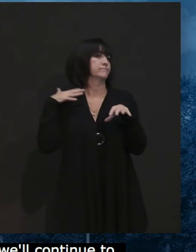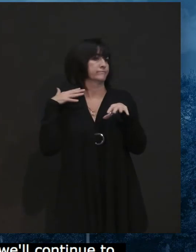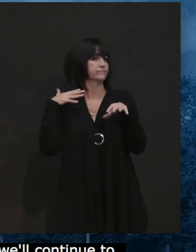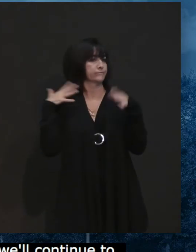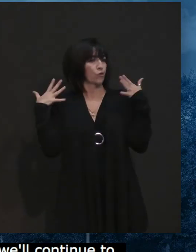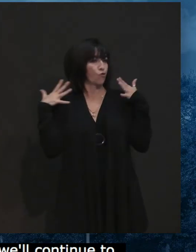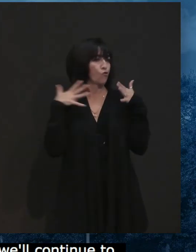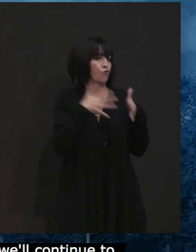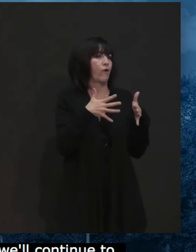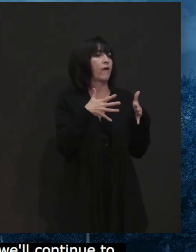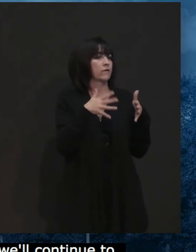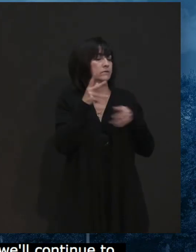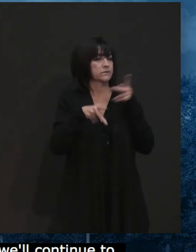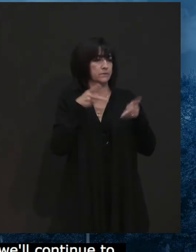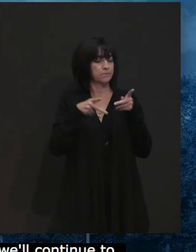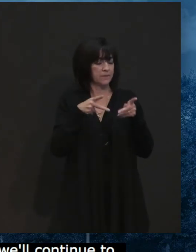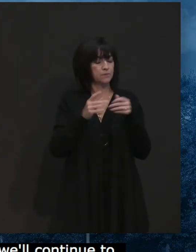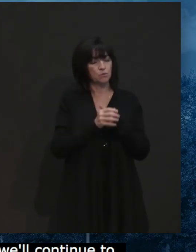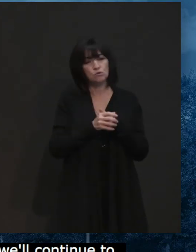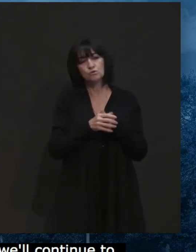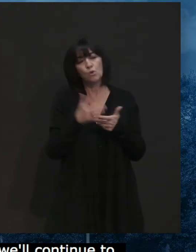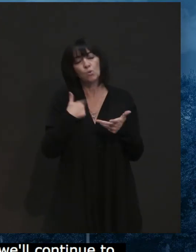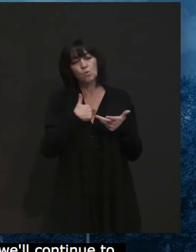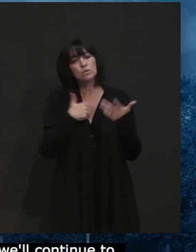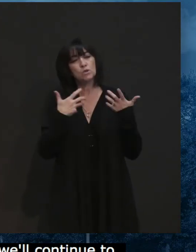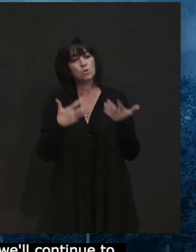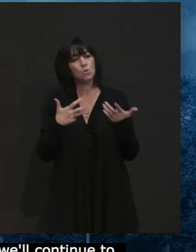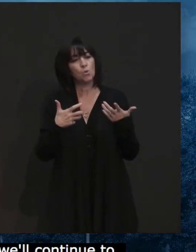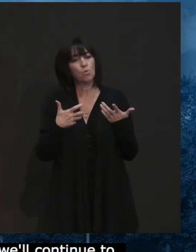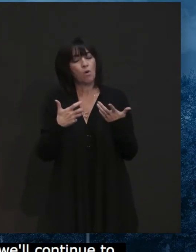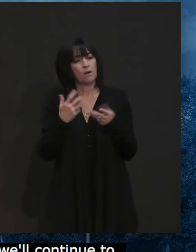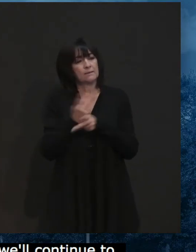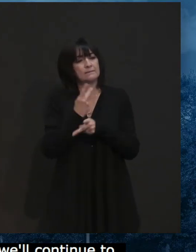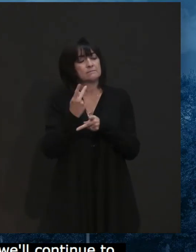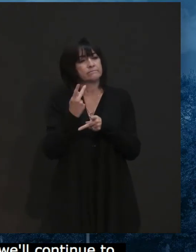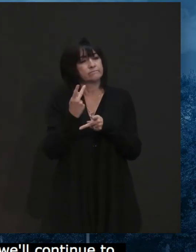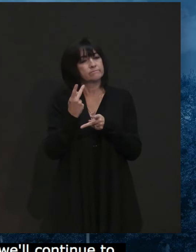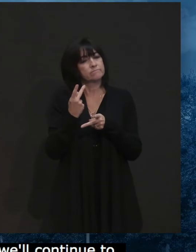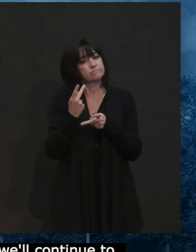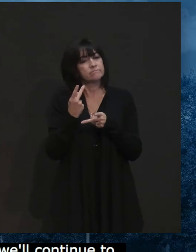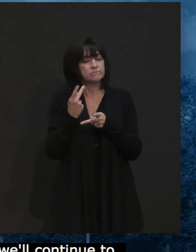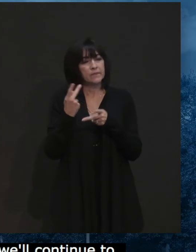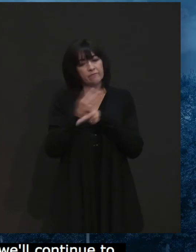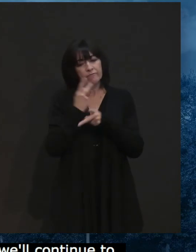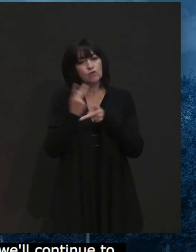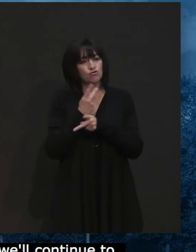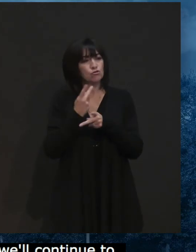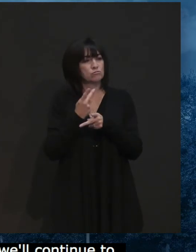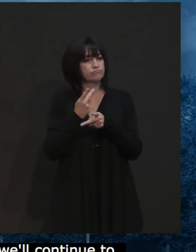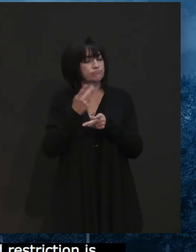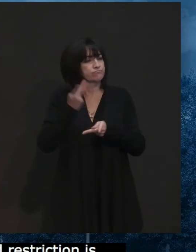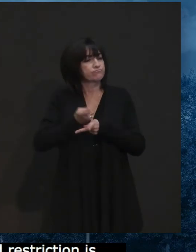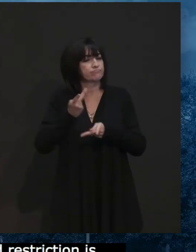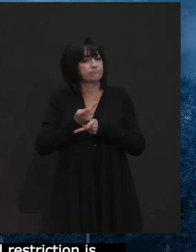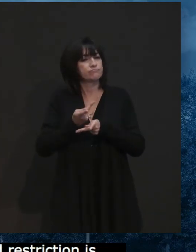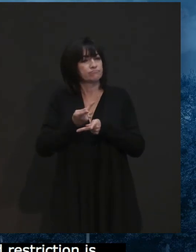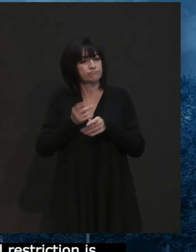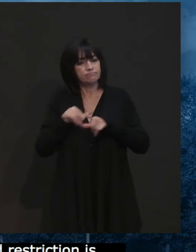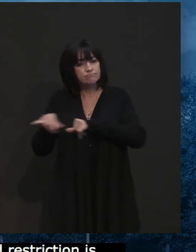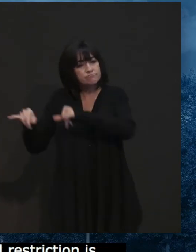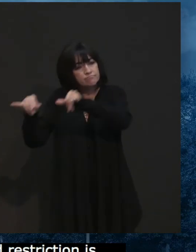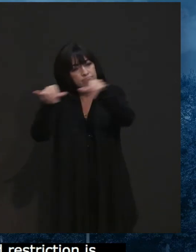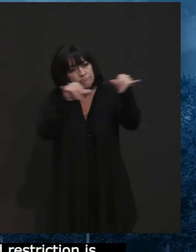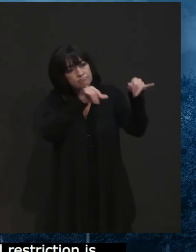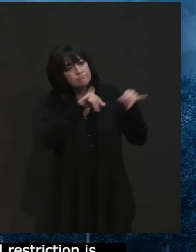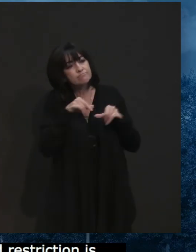is geared and focused towards the problem. And it's a little bit hard to do that, given that the problem seems to